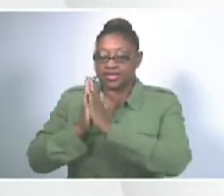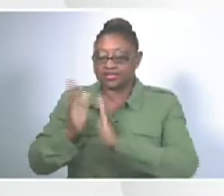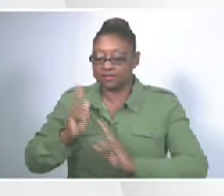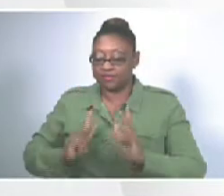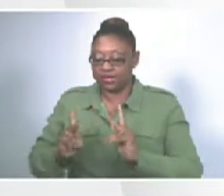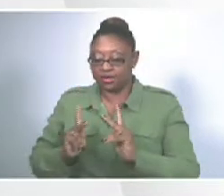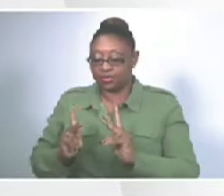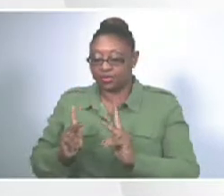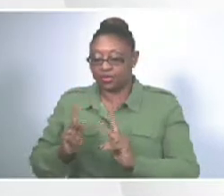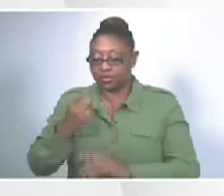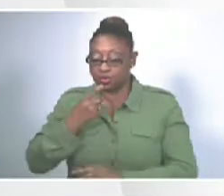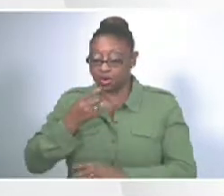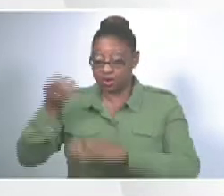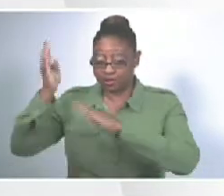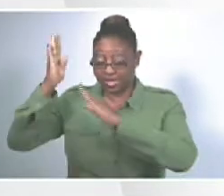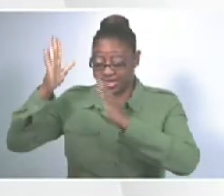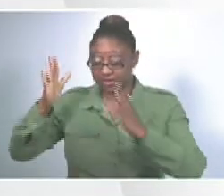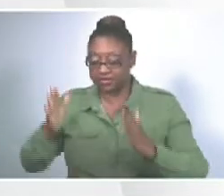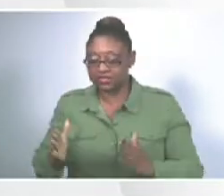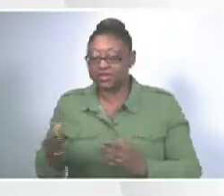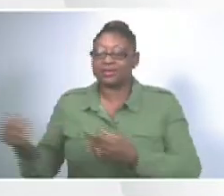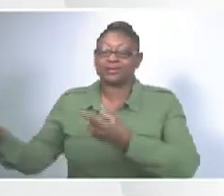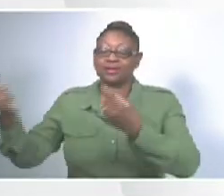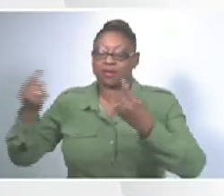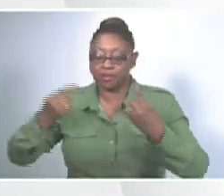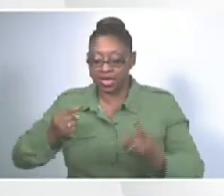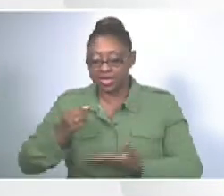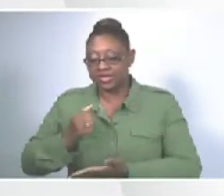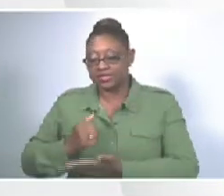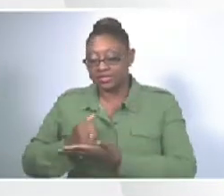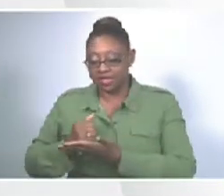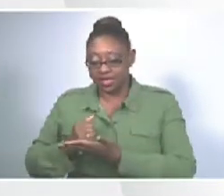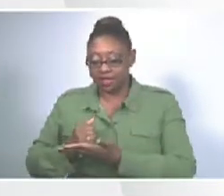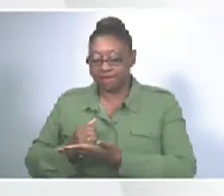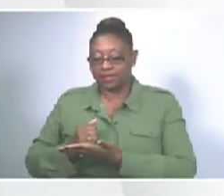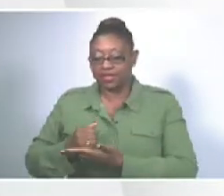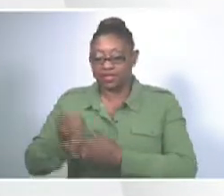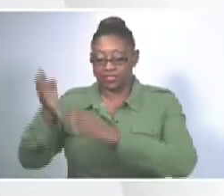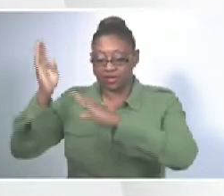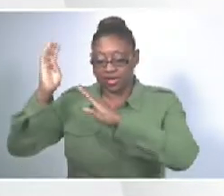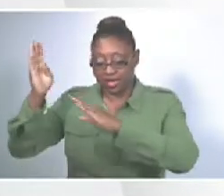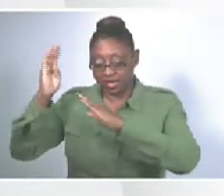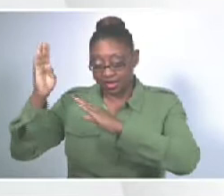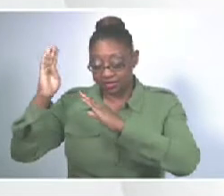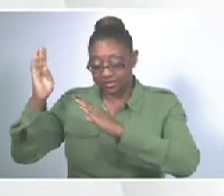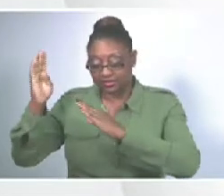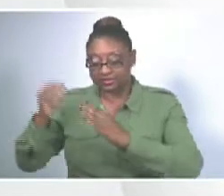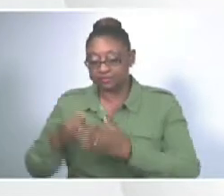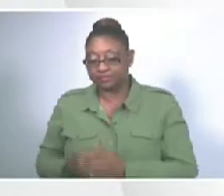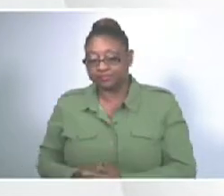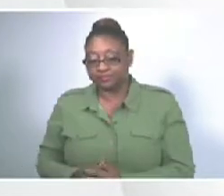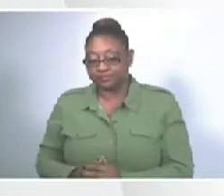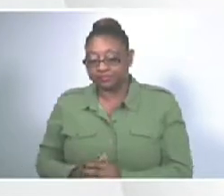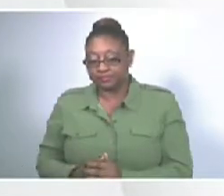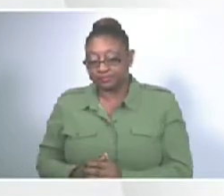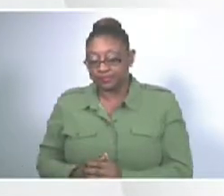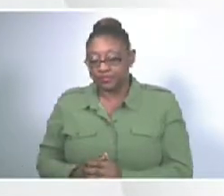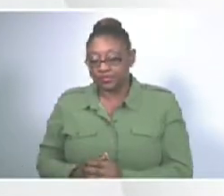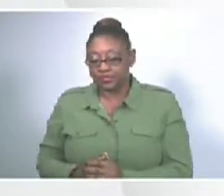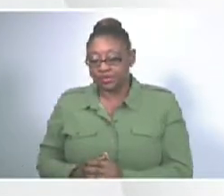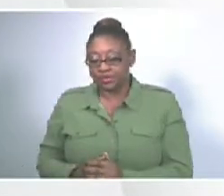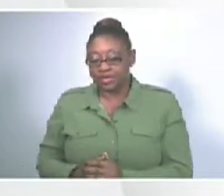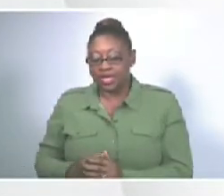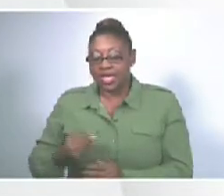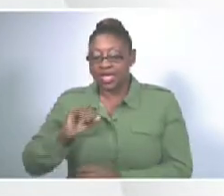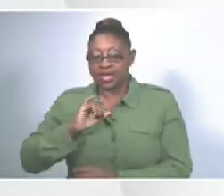stand up enterprises and businesses that are not really dominated locally by Bahamians at the moment. I